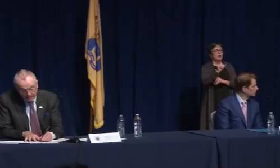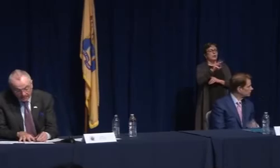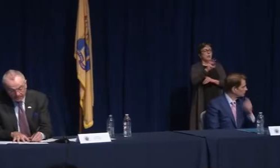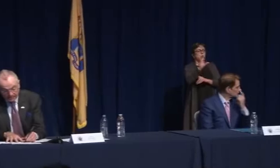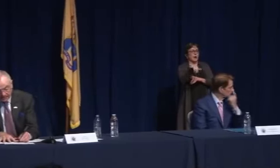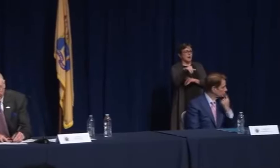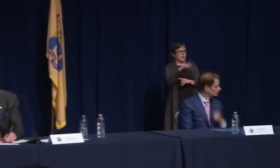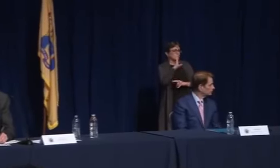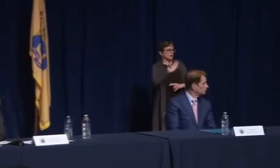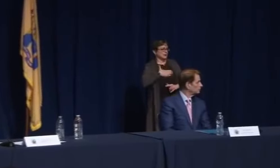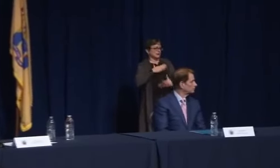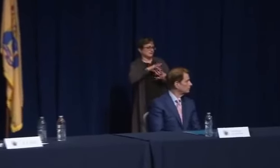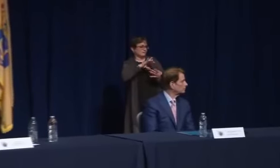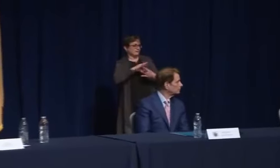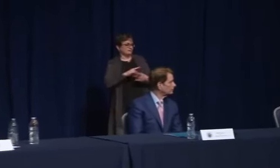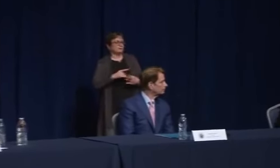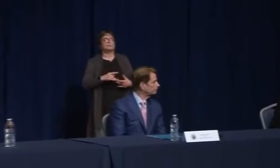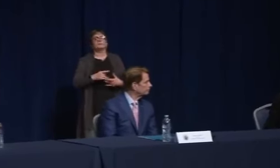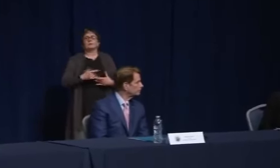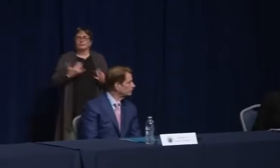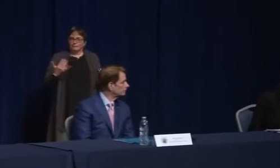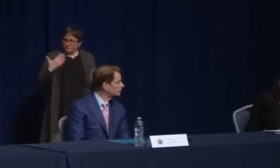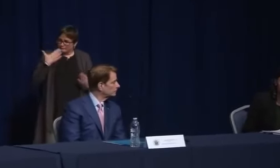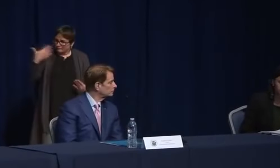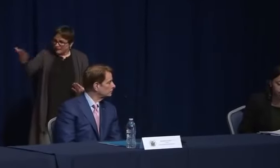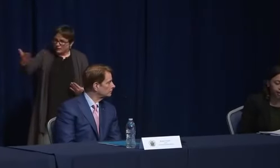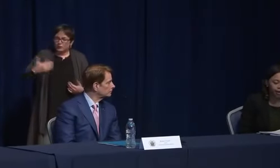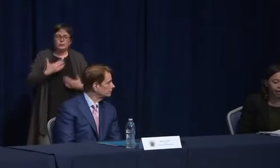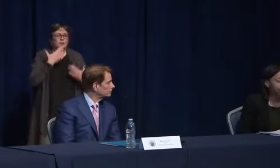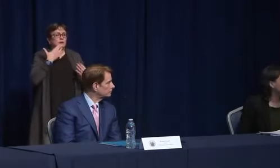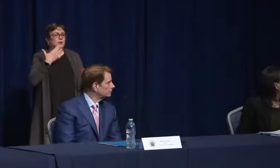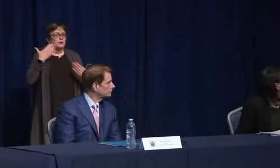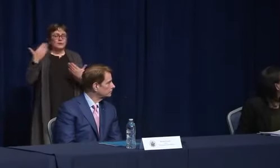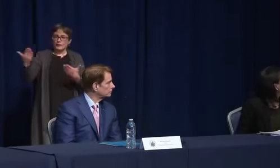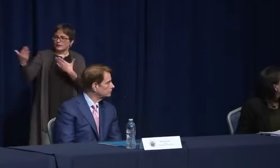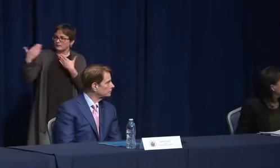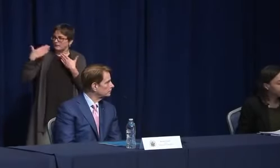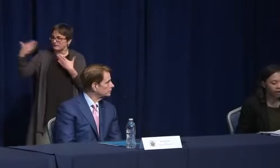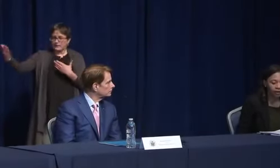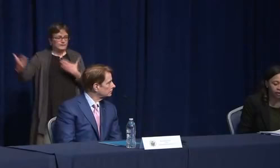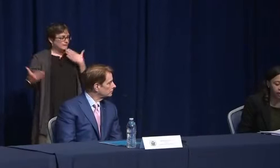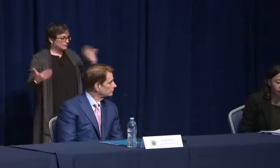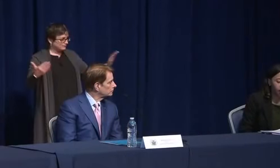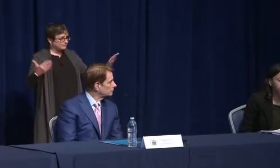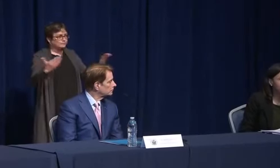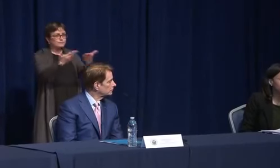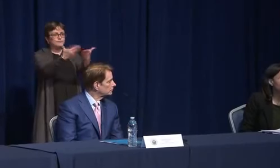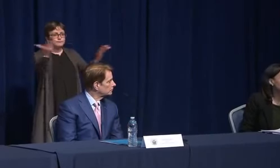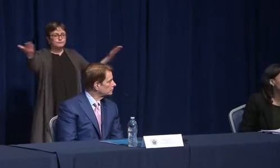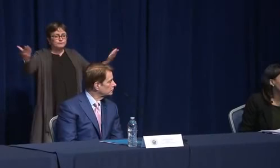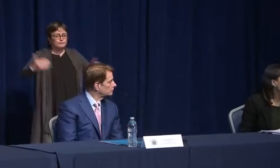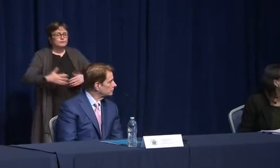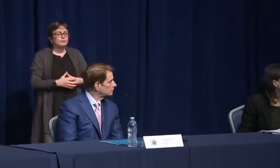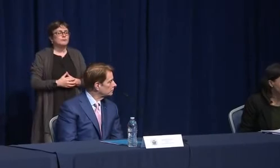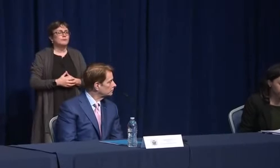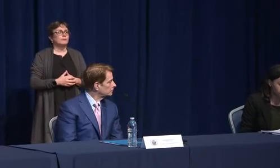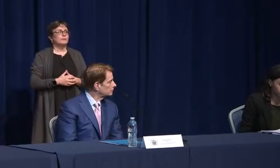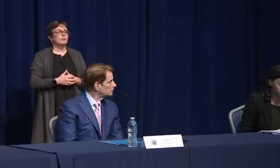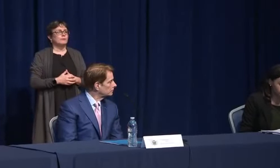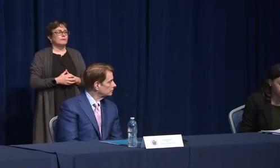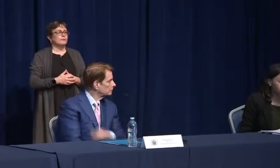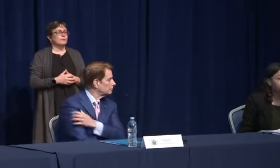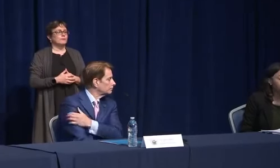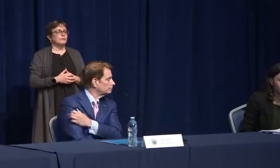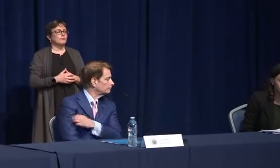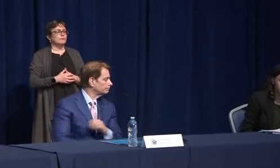and thank you, Governor Murphy, Commissioner Persia-Shelley, and Colonel Callahan. I am truly proud and